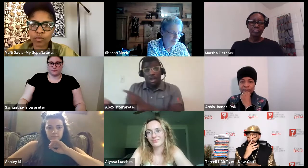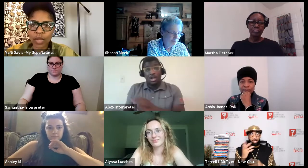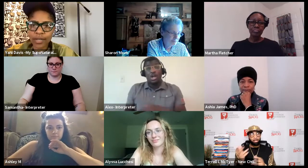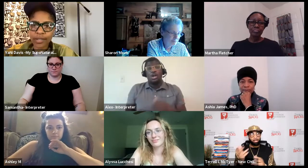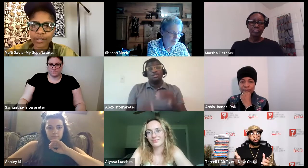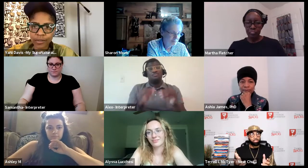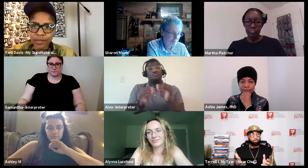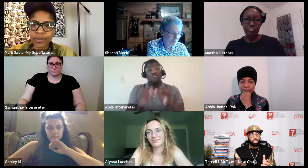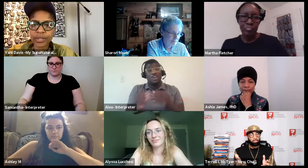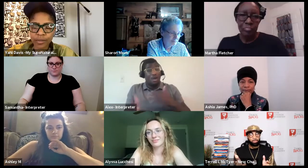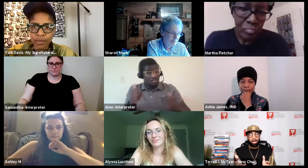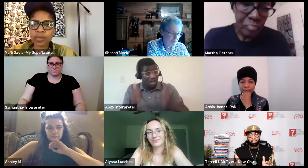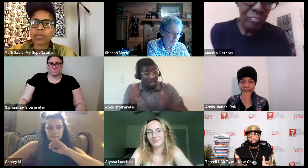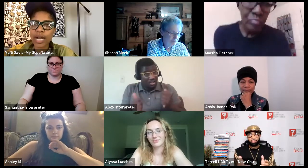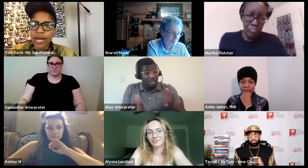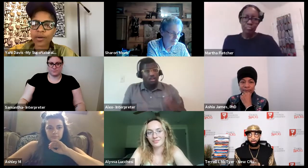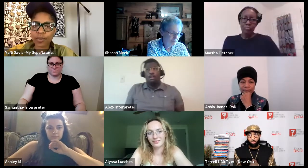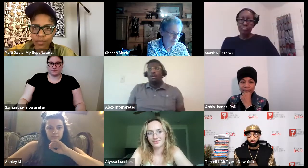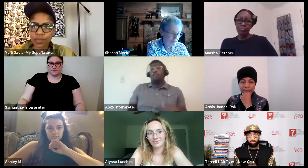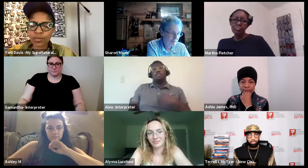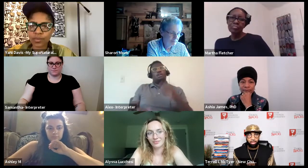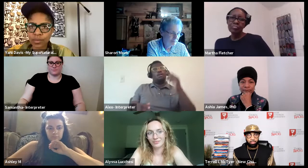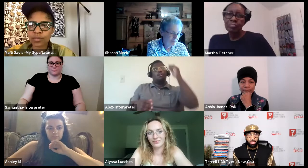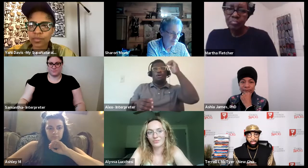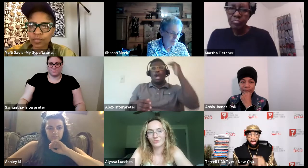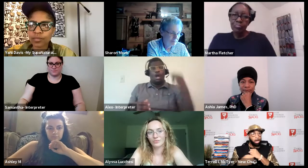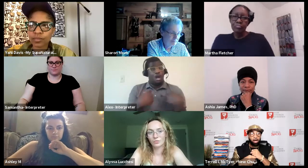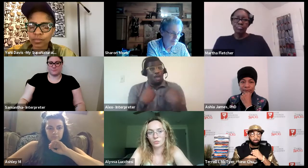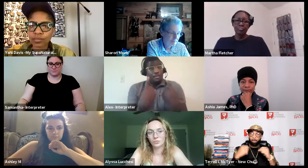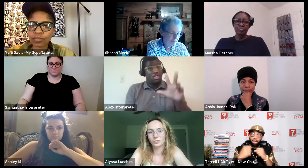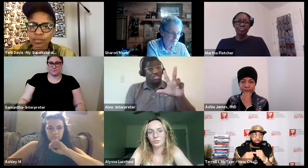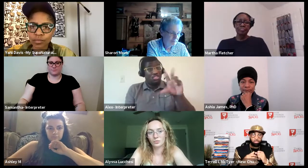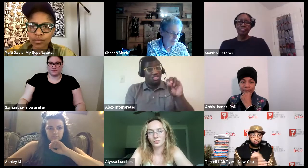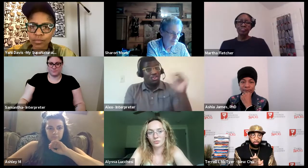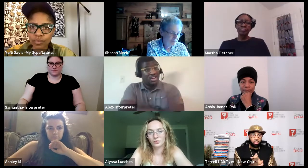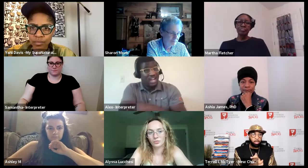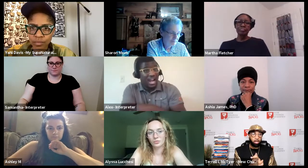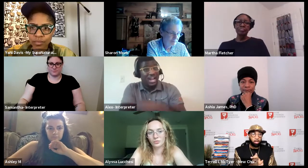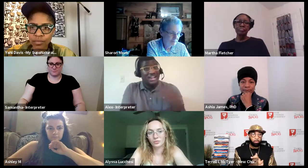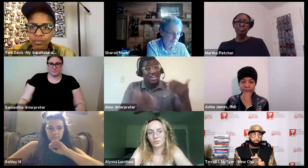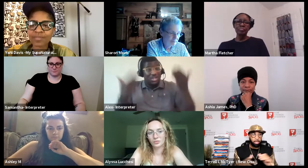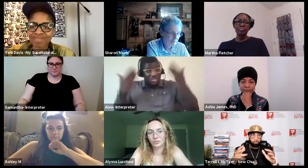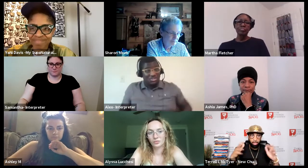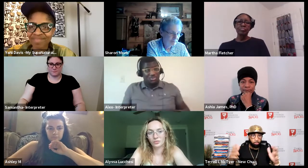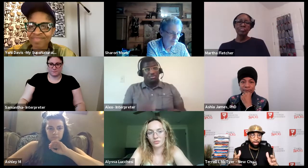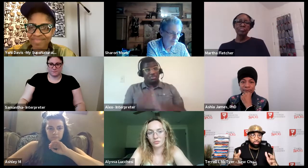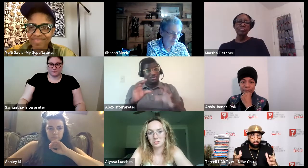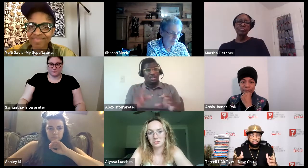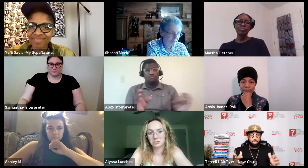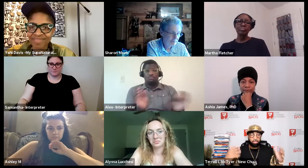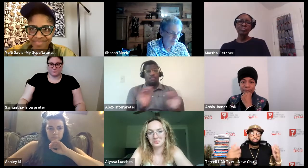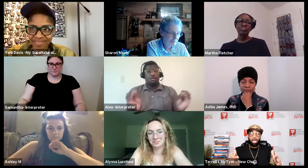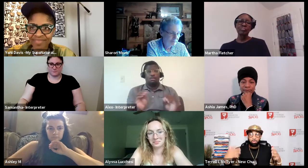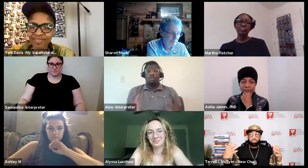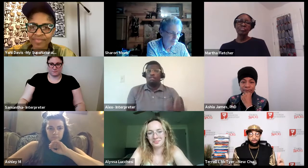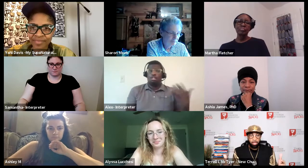like, oh my God, that was the first time I've had human contact in Wow. over 30 days. And I'm a hugger. I'm like super kind of like affectionate and things